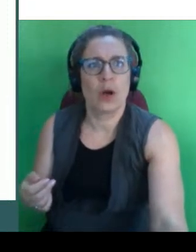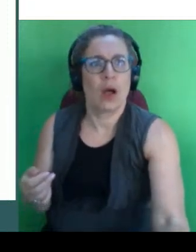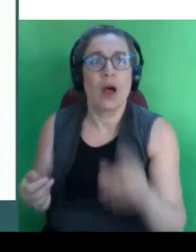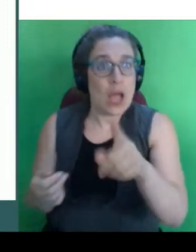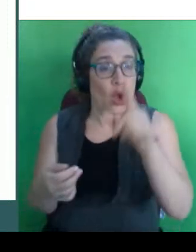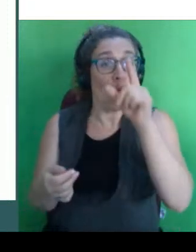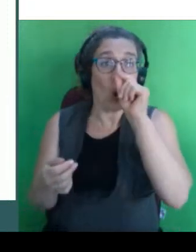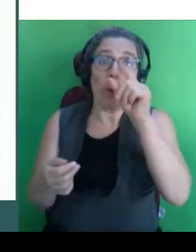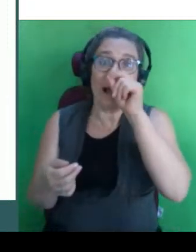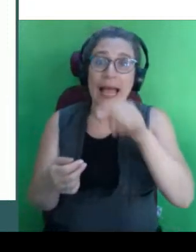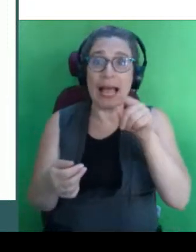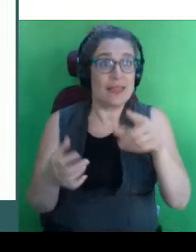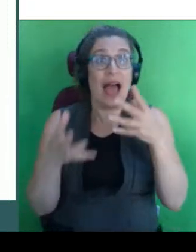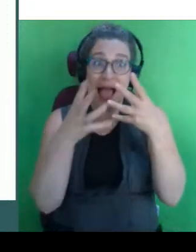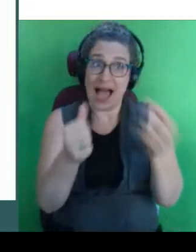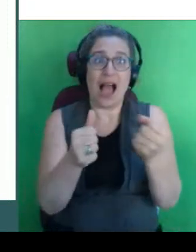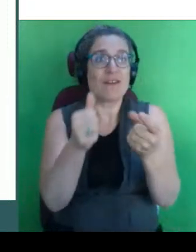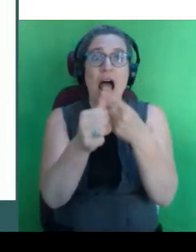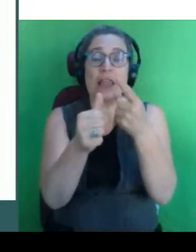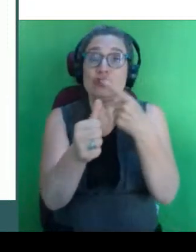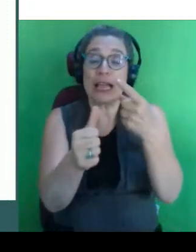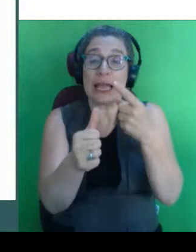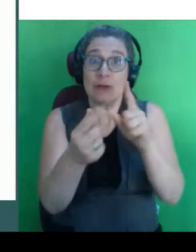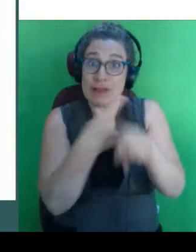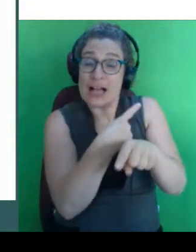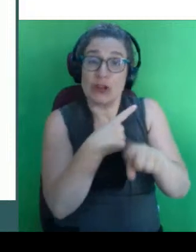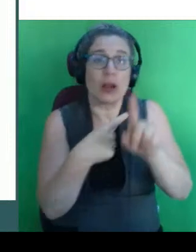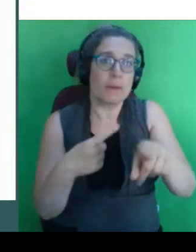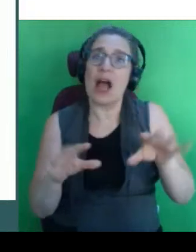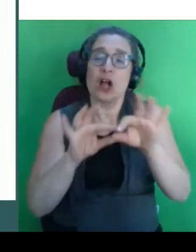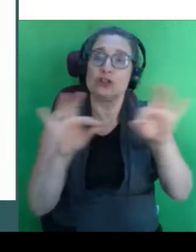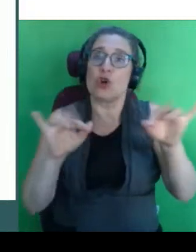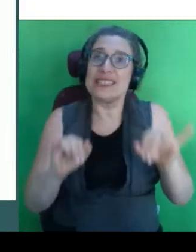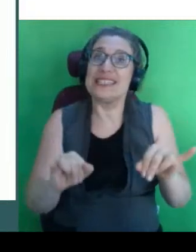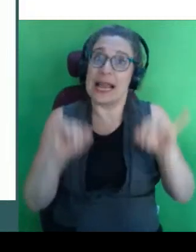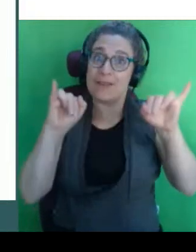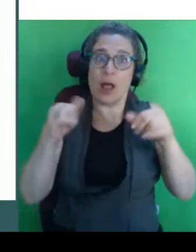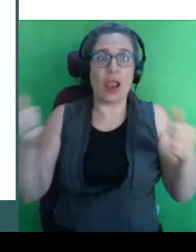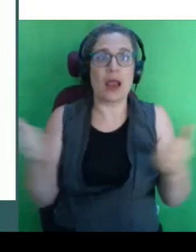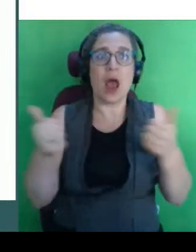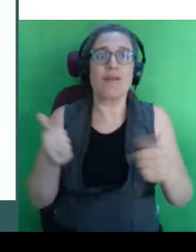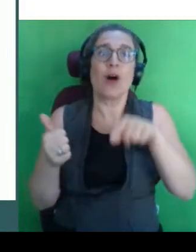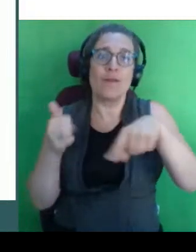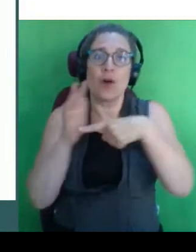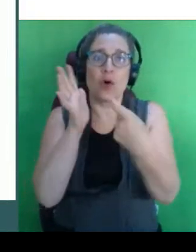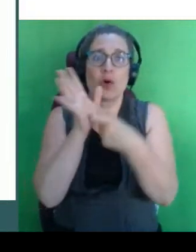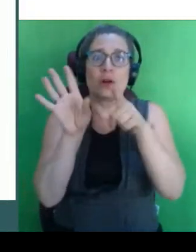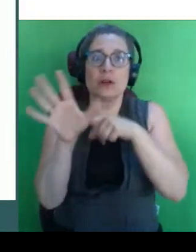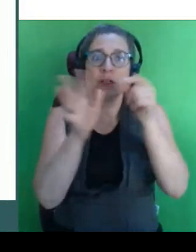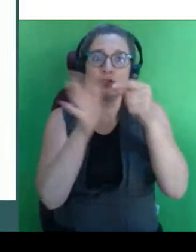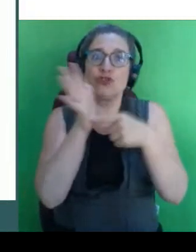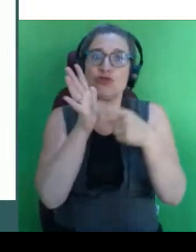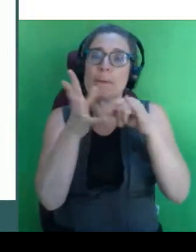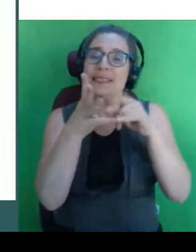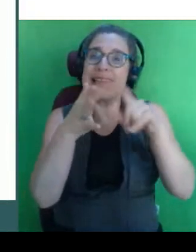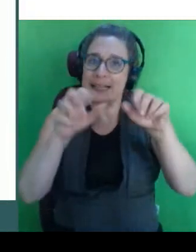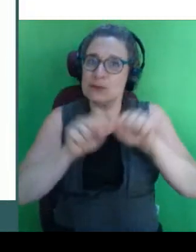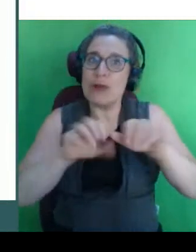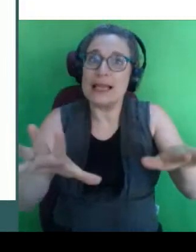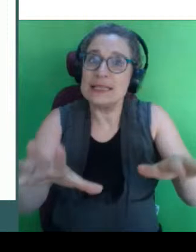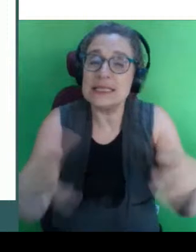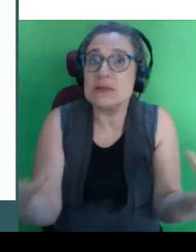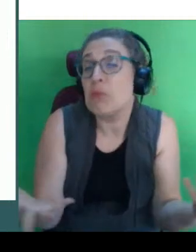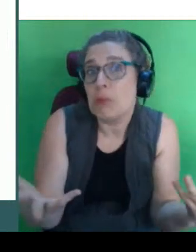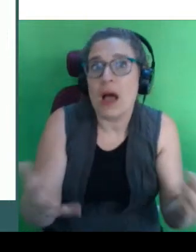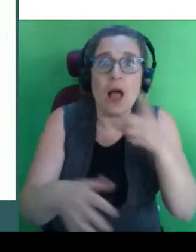enough to cause tryptase release. The timing might have been out in